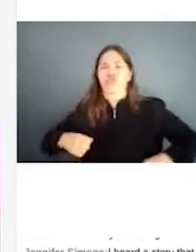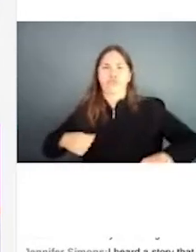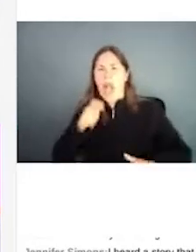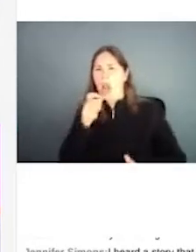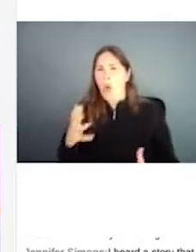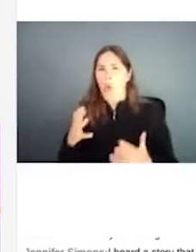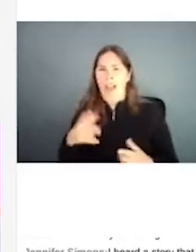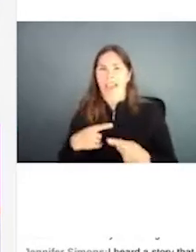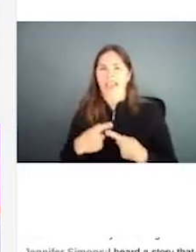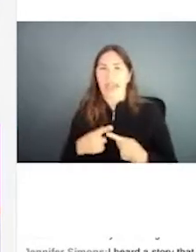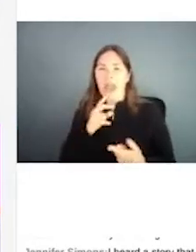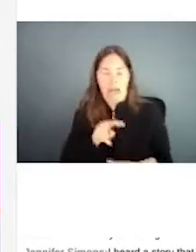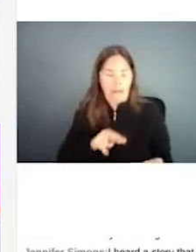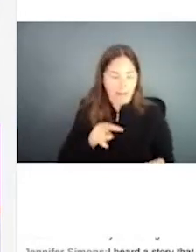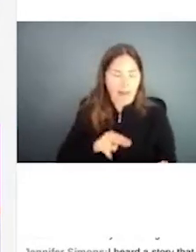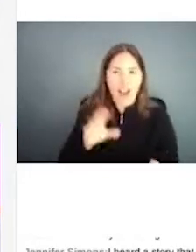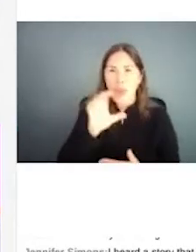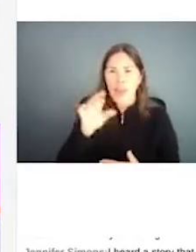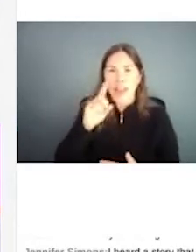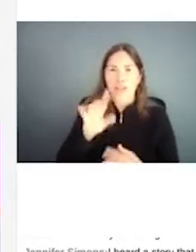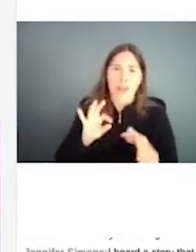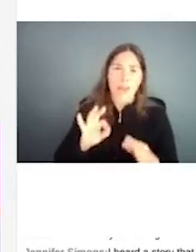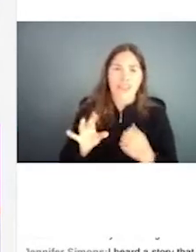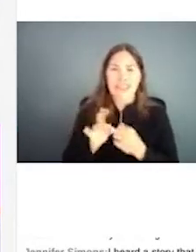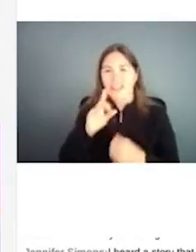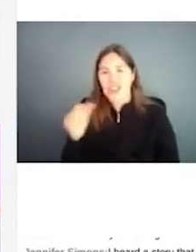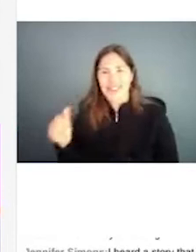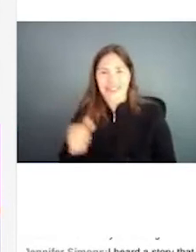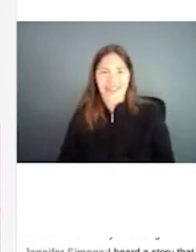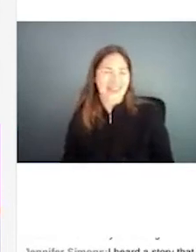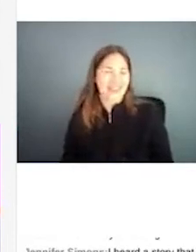he'll spend 20 minutes looking for the perfect one. So